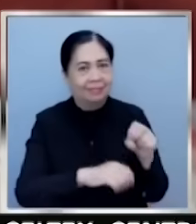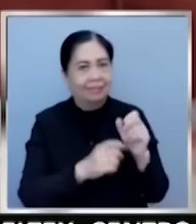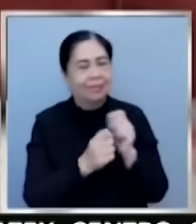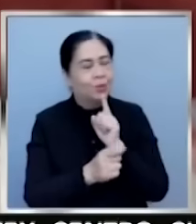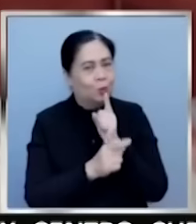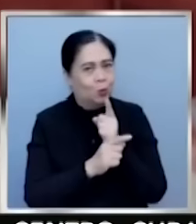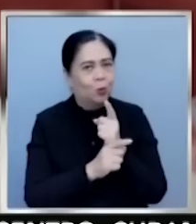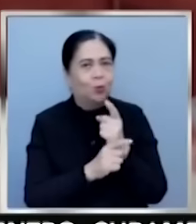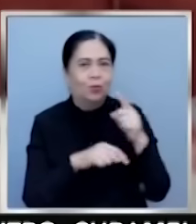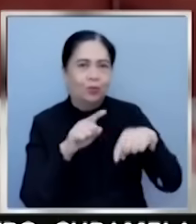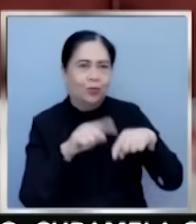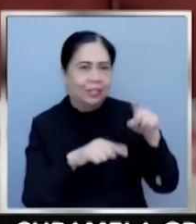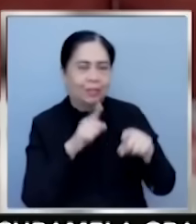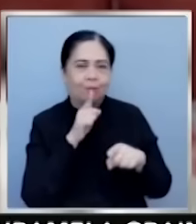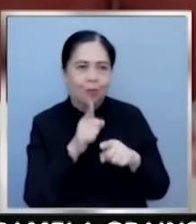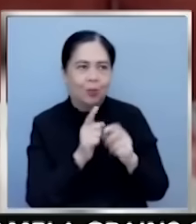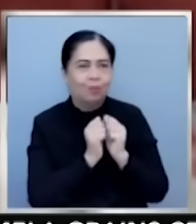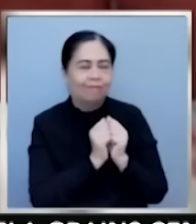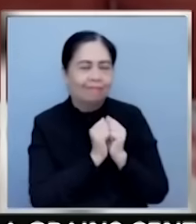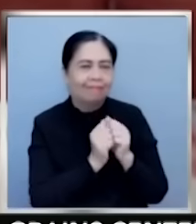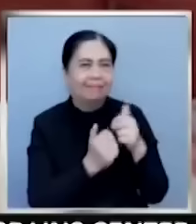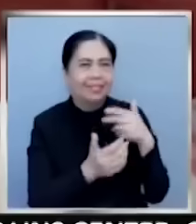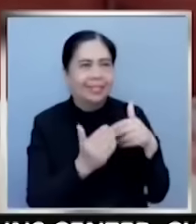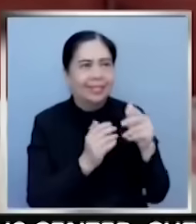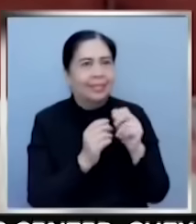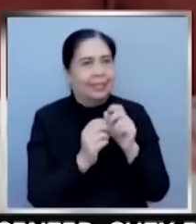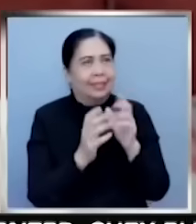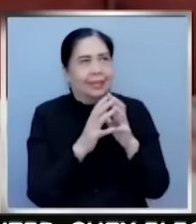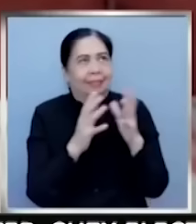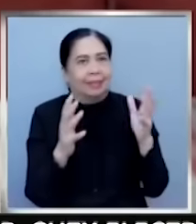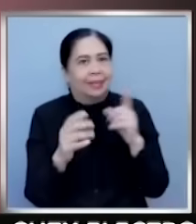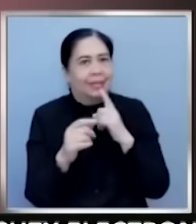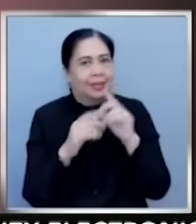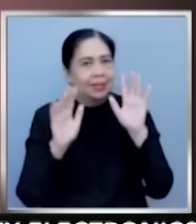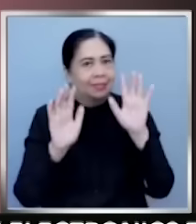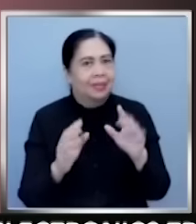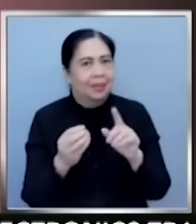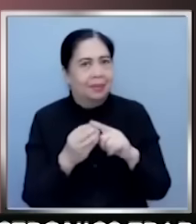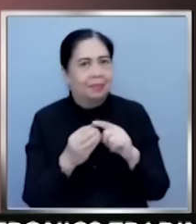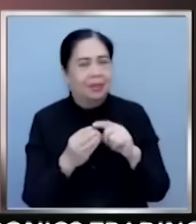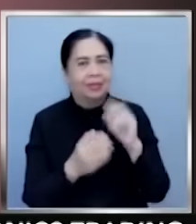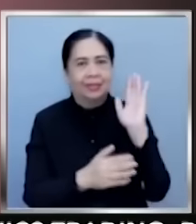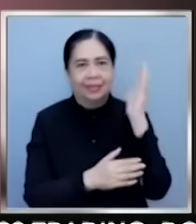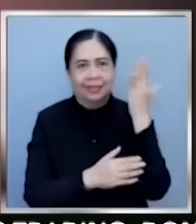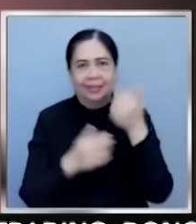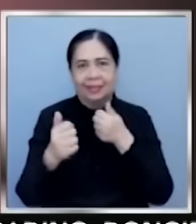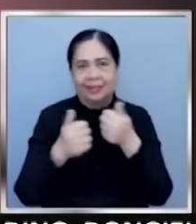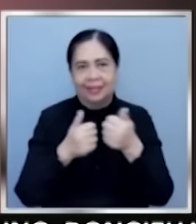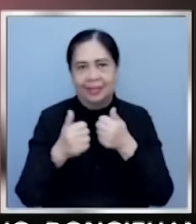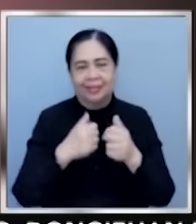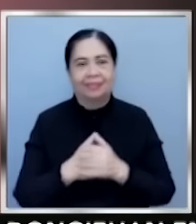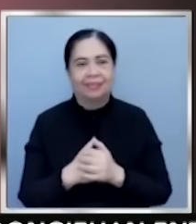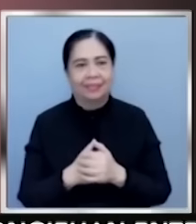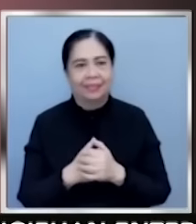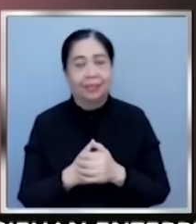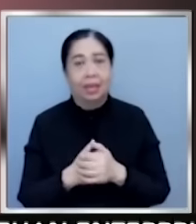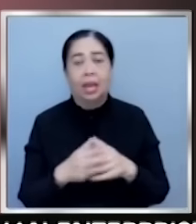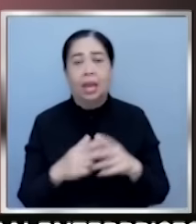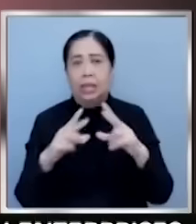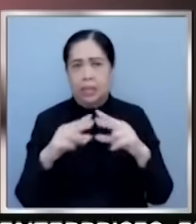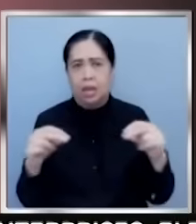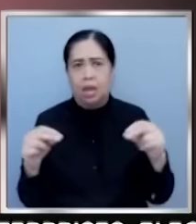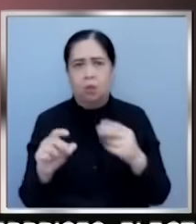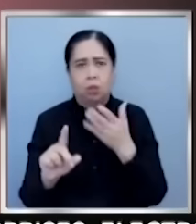friendship, genuine camaraderie, and it's something that's amazing about pageantry. Deserve din daw ni Miss Nicaragua, Shanice